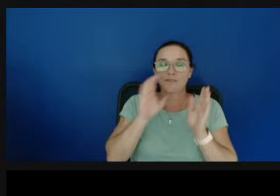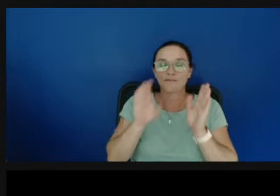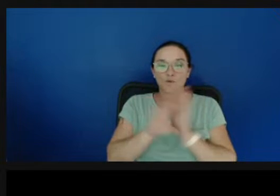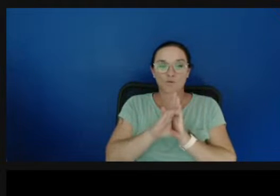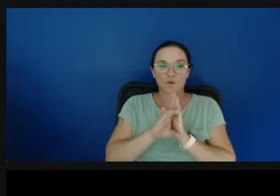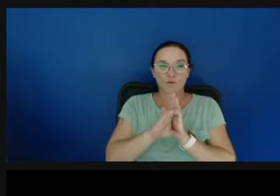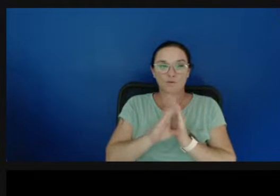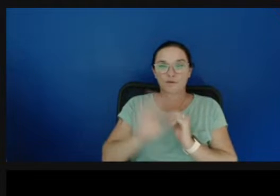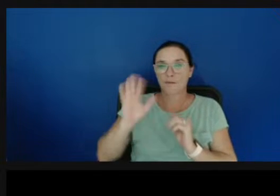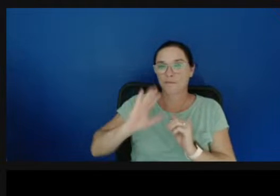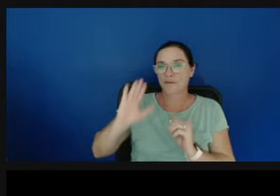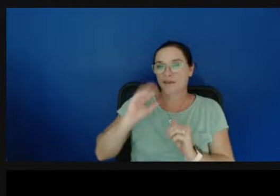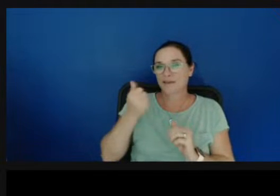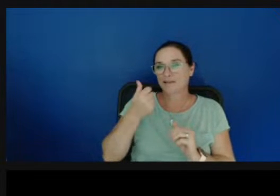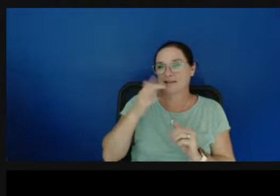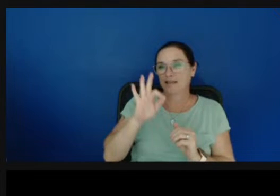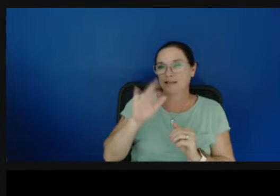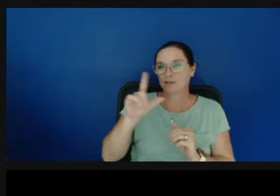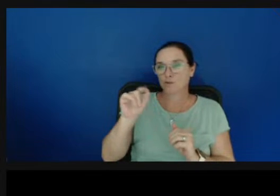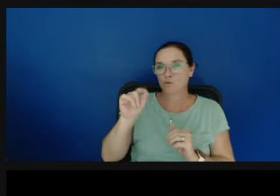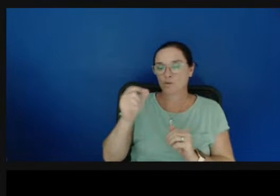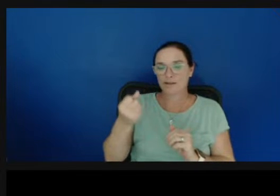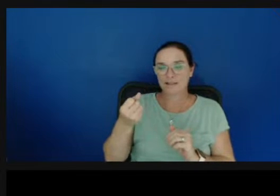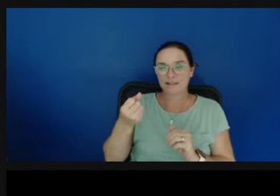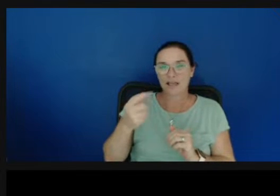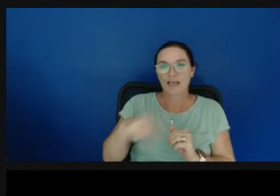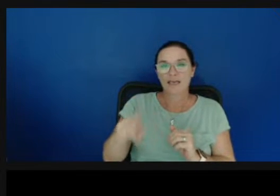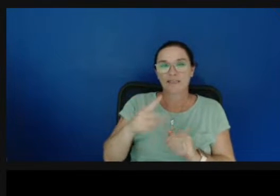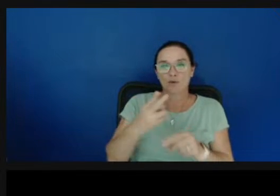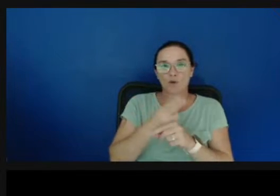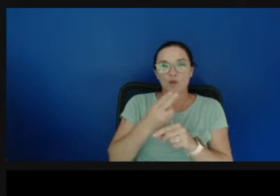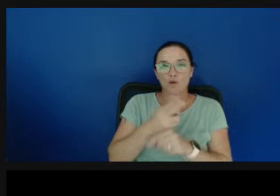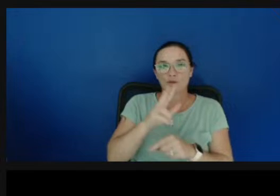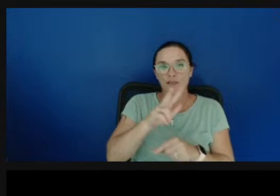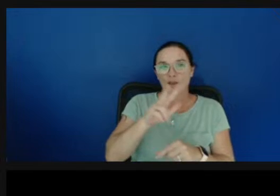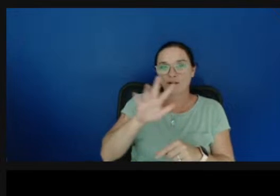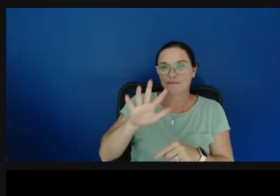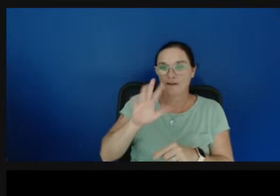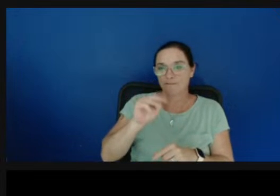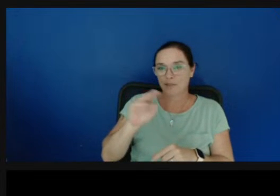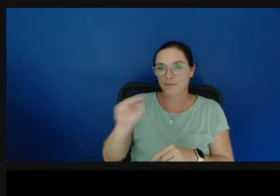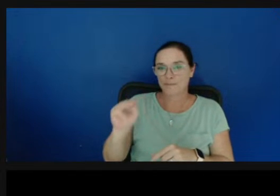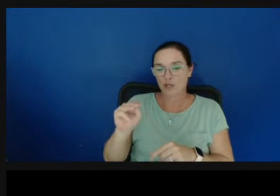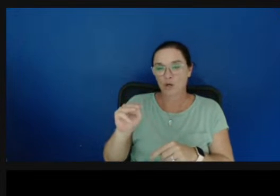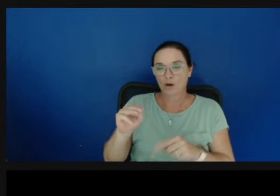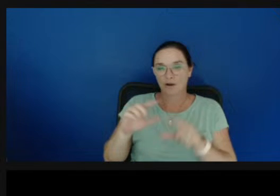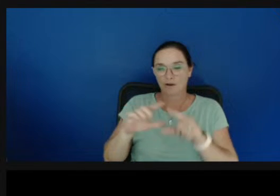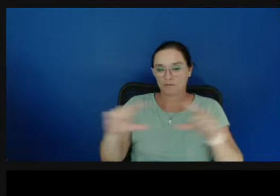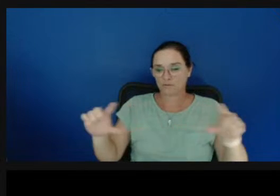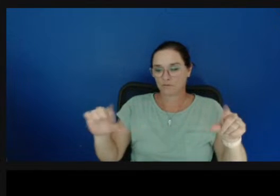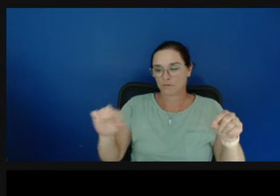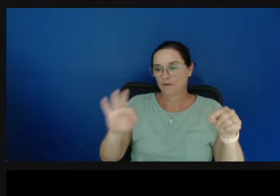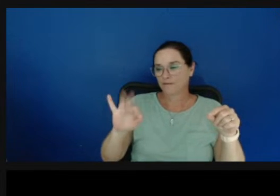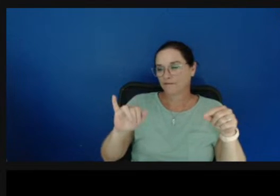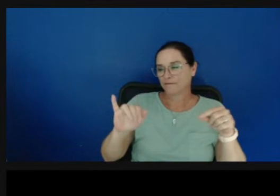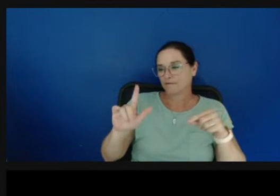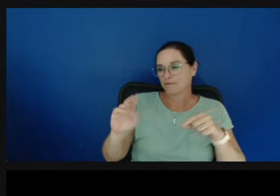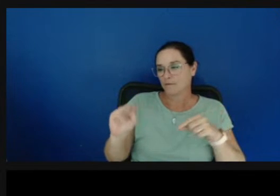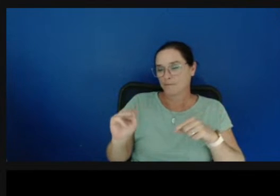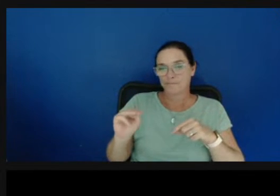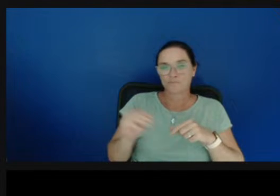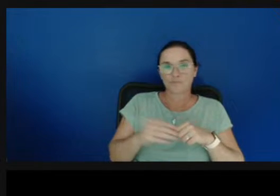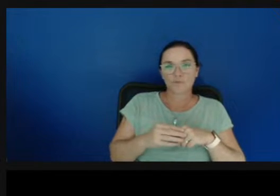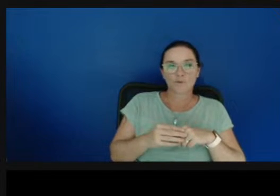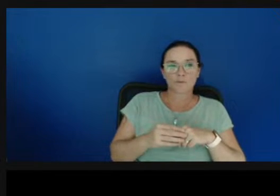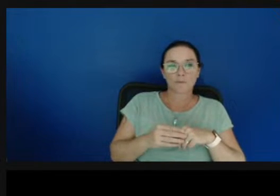back in the 1920s, they were using 35 millimeter film. And one of the boulder shots, you saw one